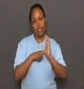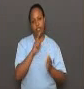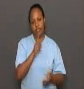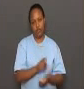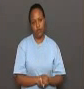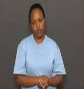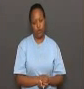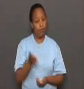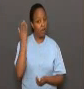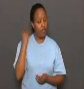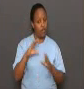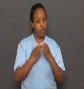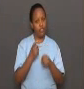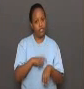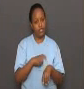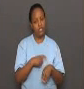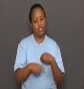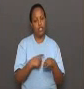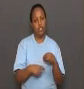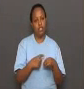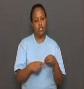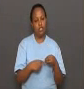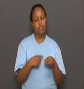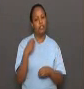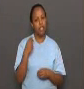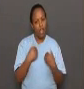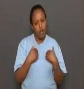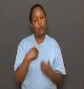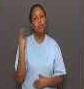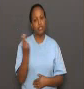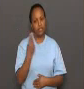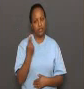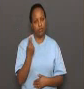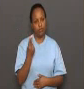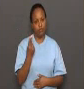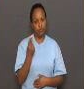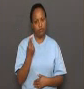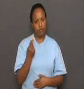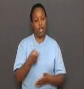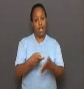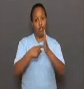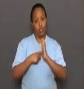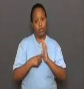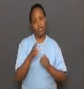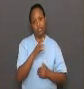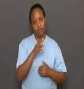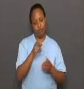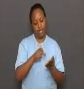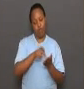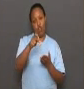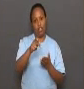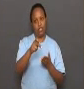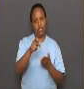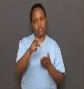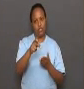learned previously about the importance of accountability in a democratic